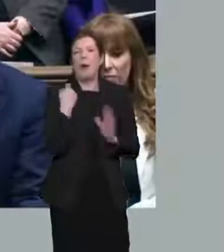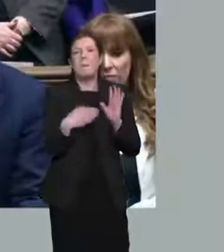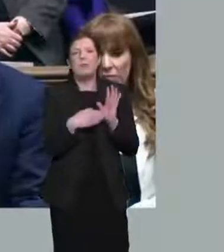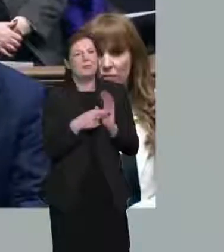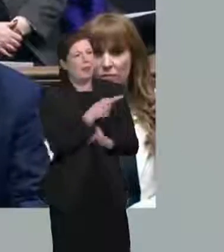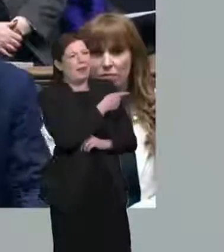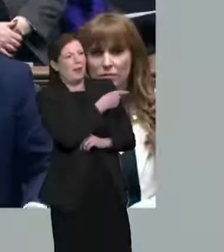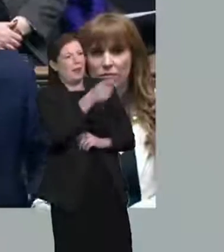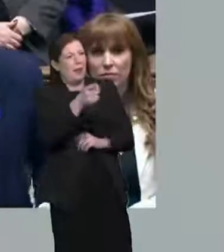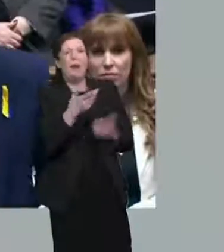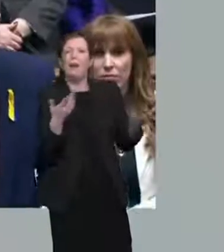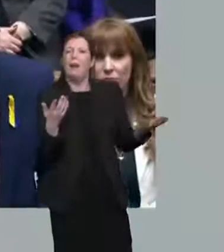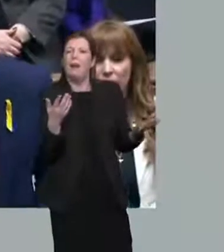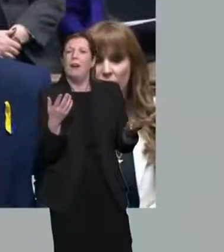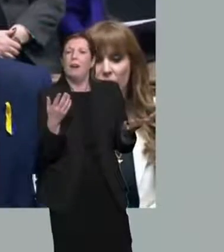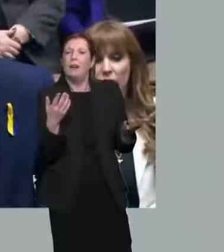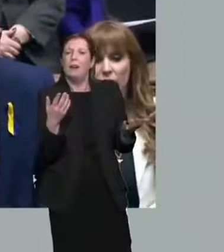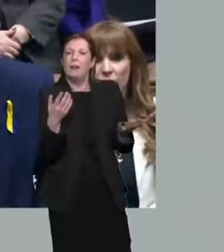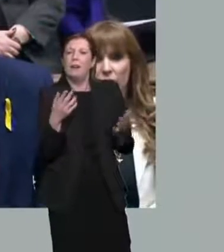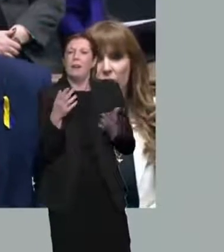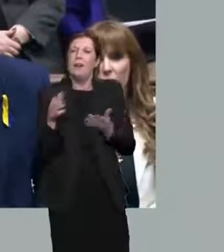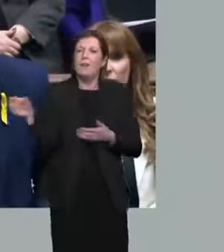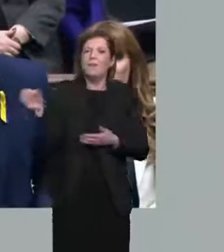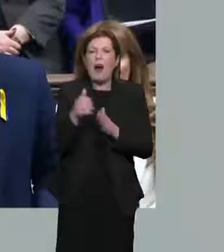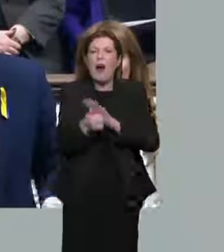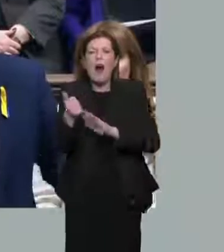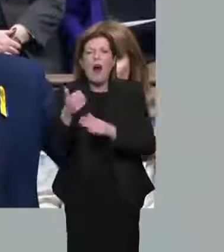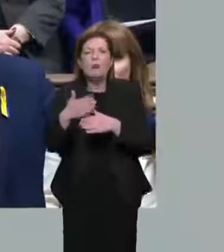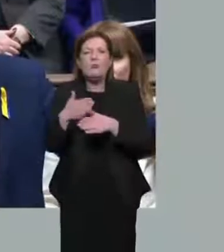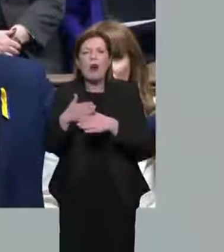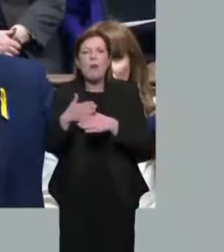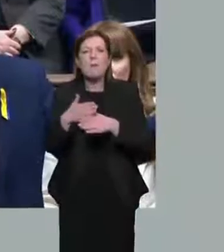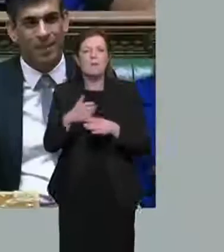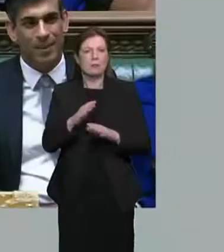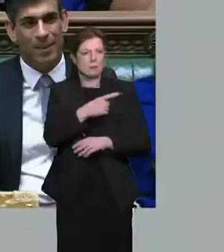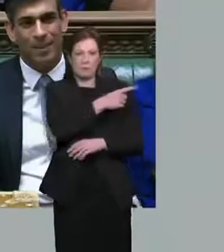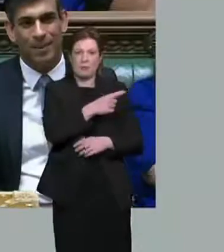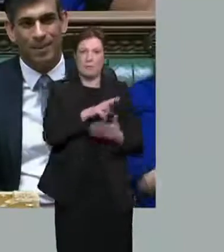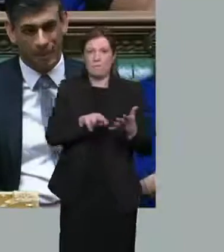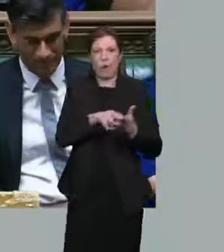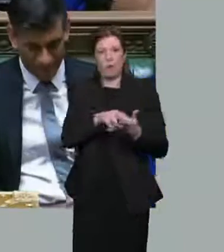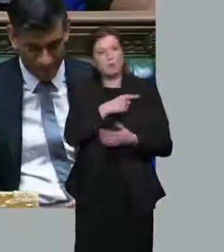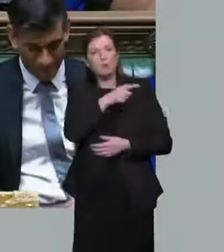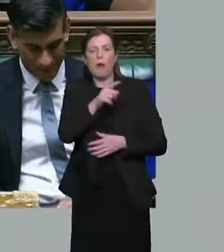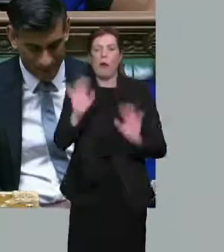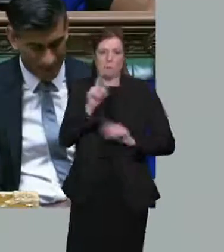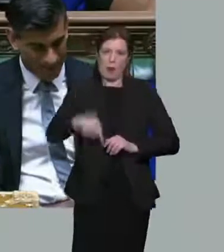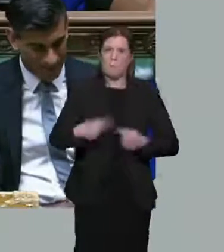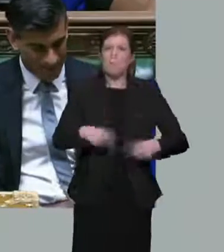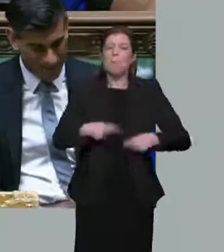his lot to abstain on a vote to ban, fire and rehire. Exactly. And they all